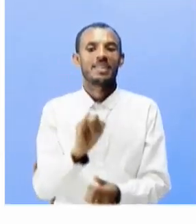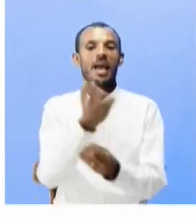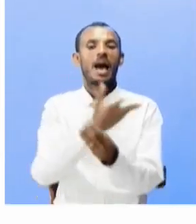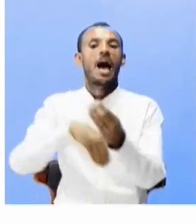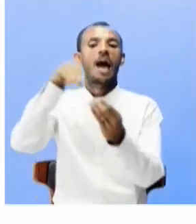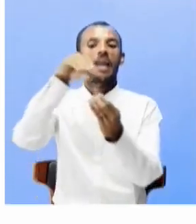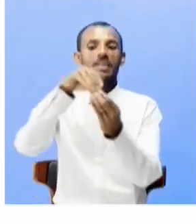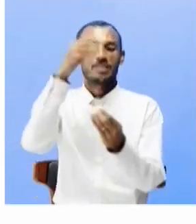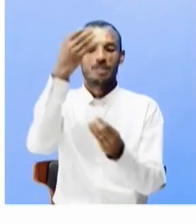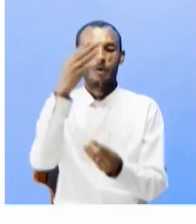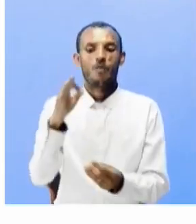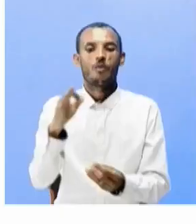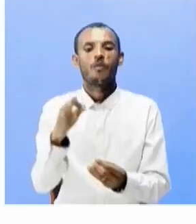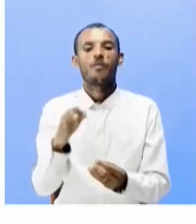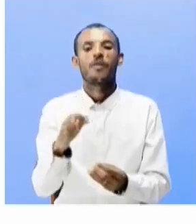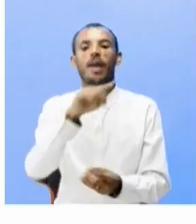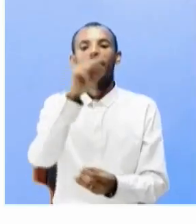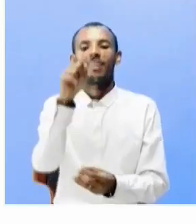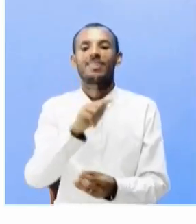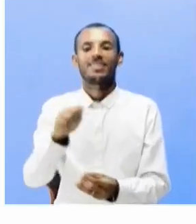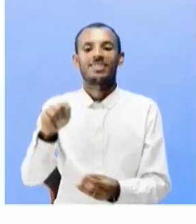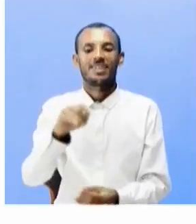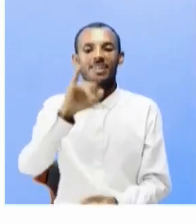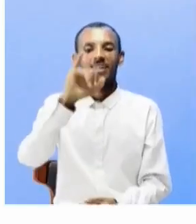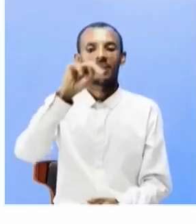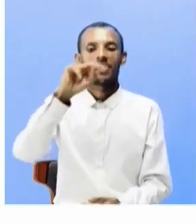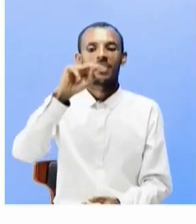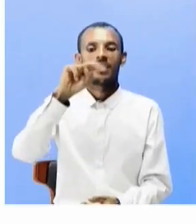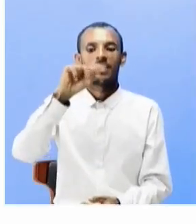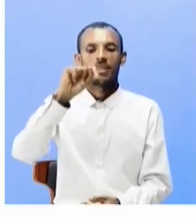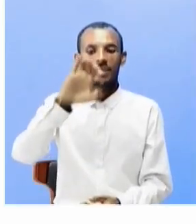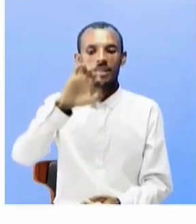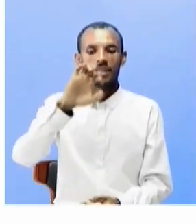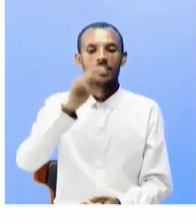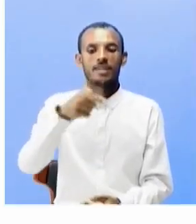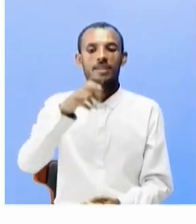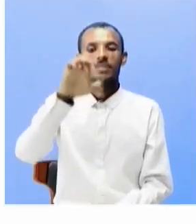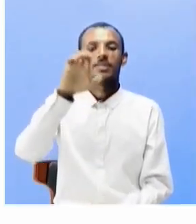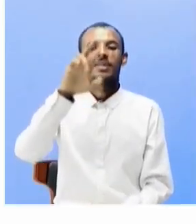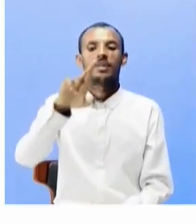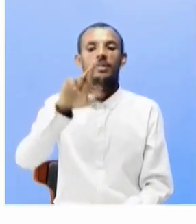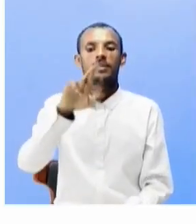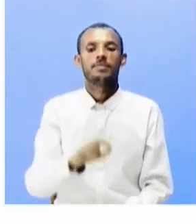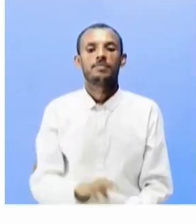addition of integers. Addition of integers.